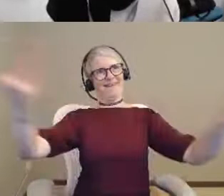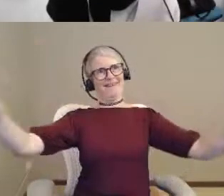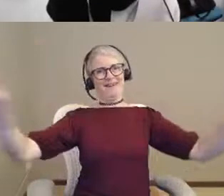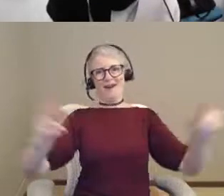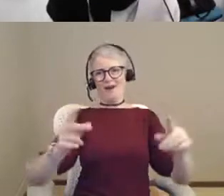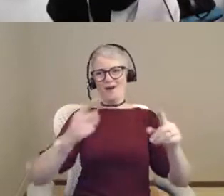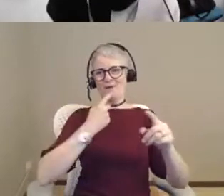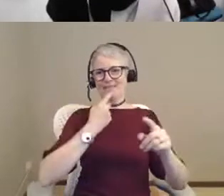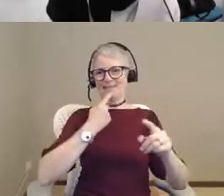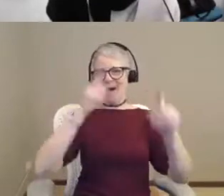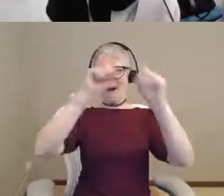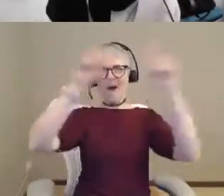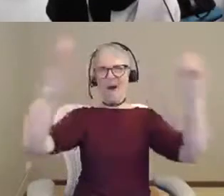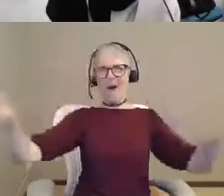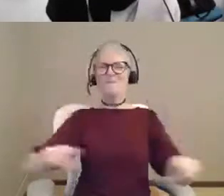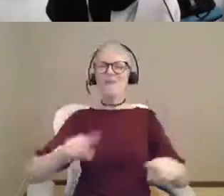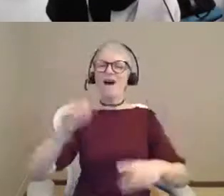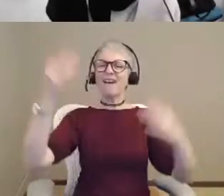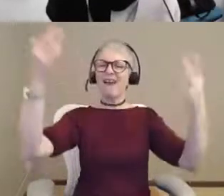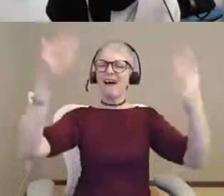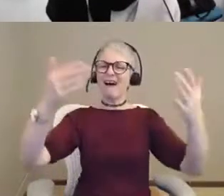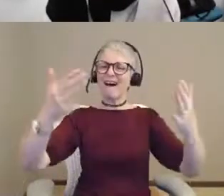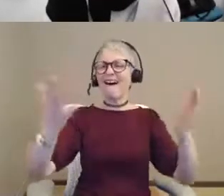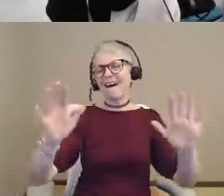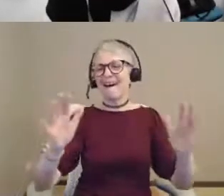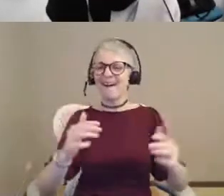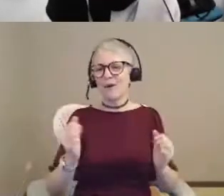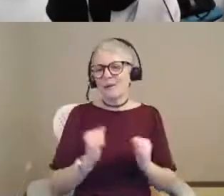is coming in low being winter time here.